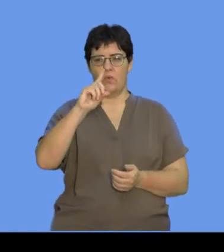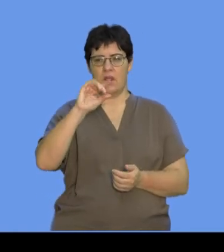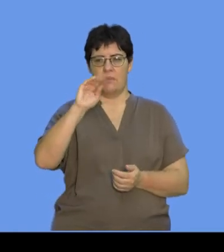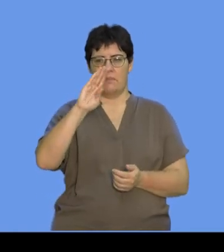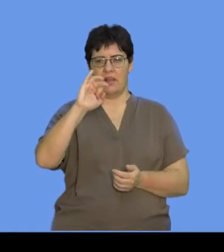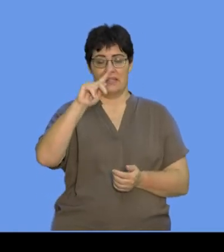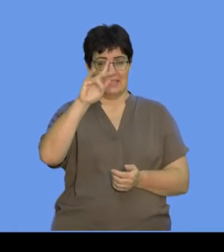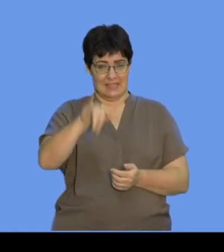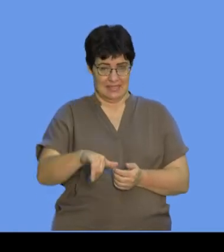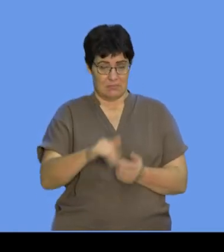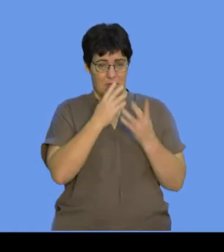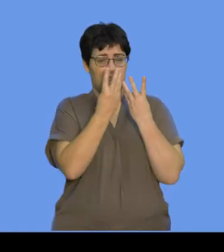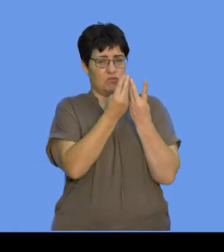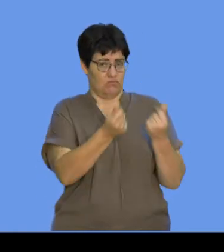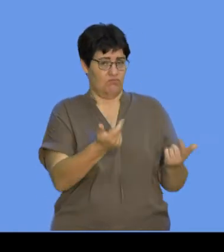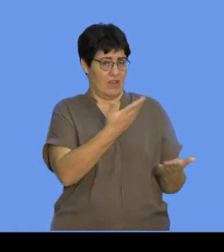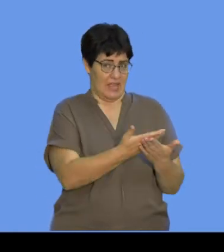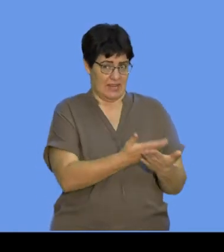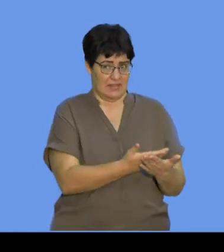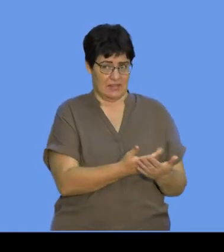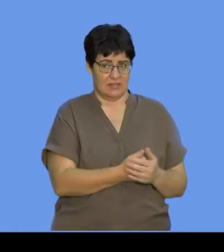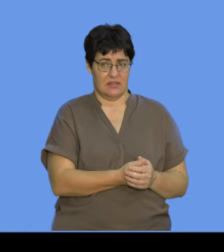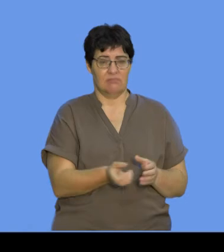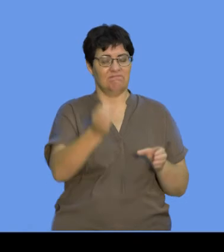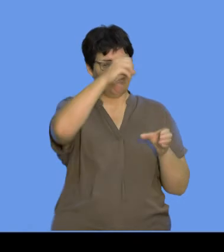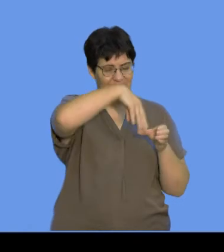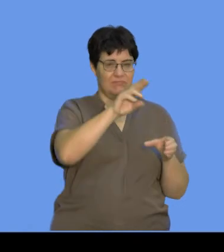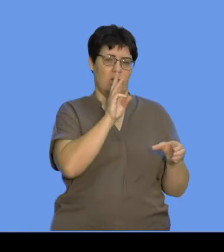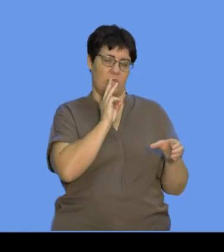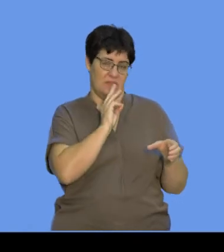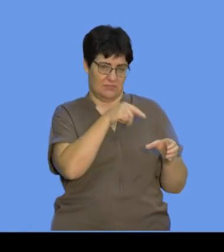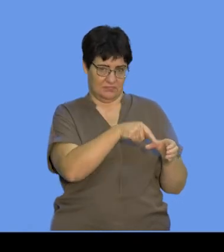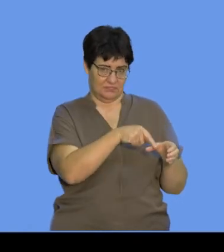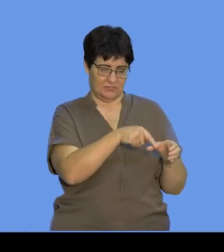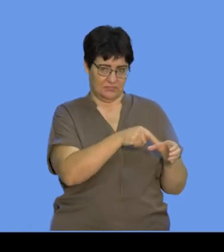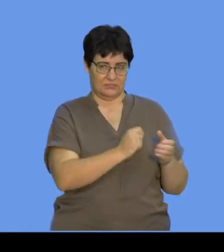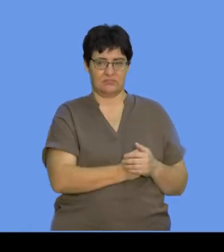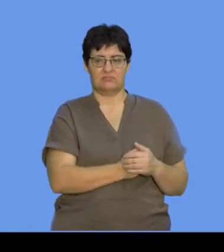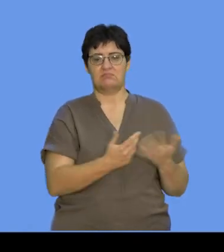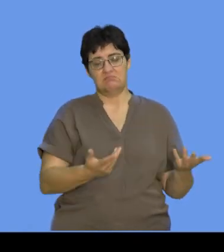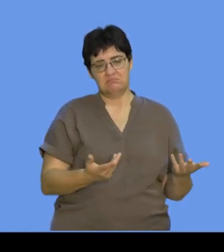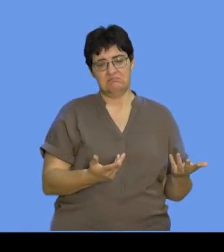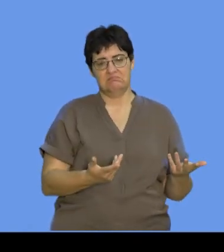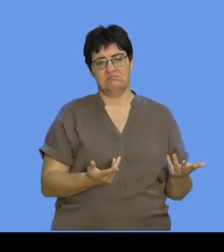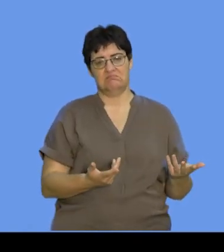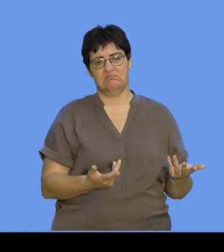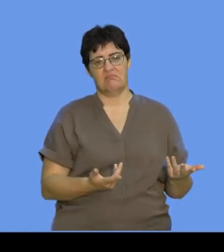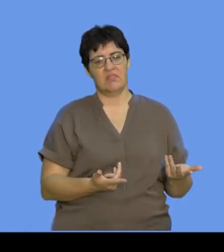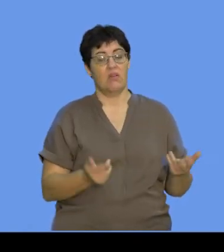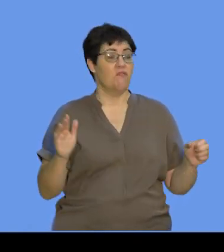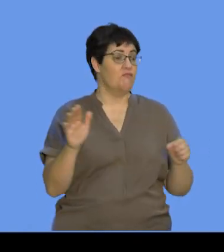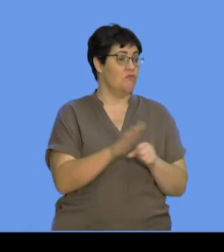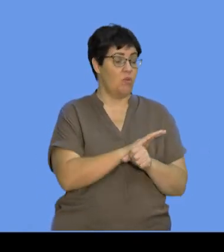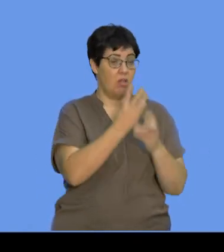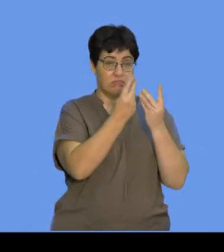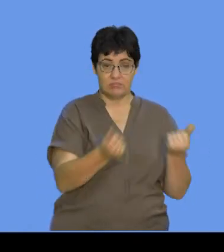of a material, in terms of it dissolving to form a solution, whether it's completely